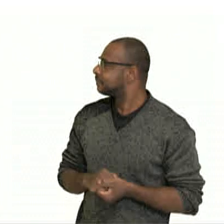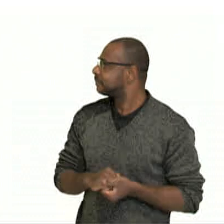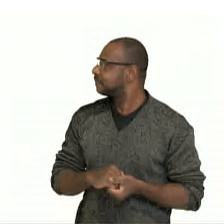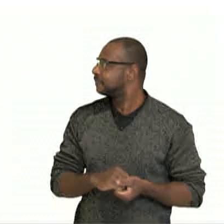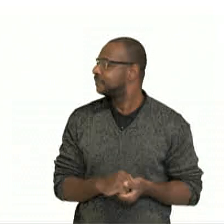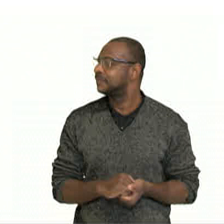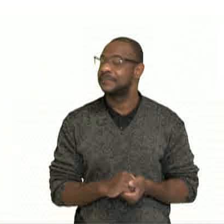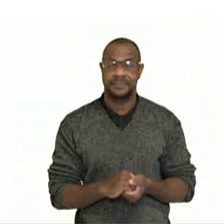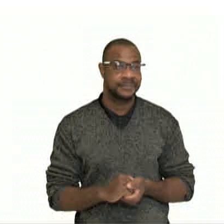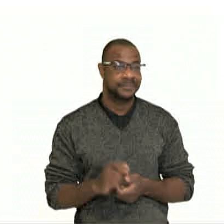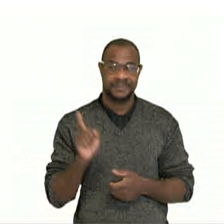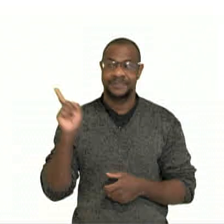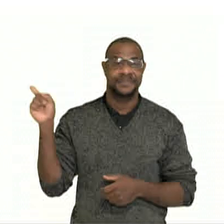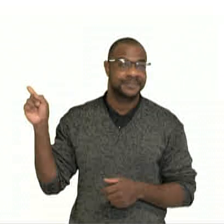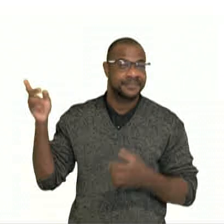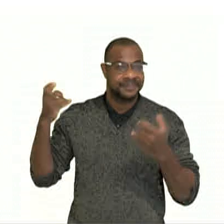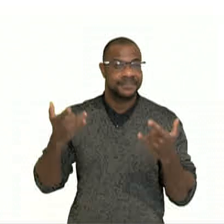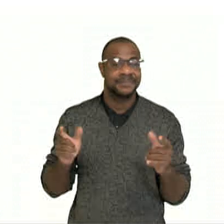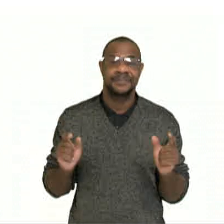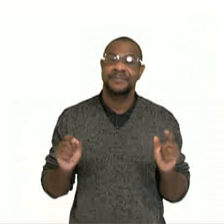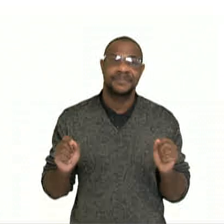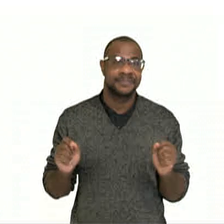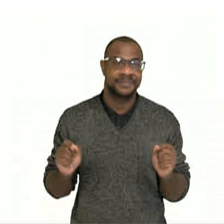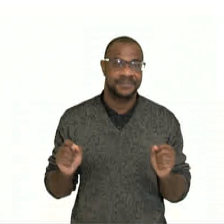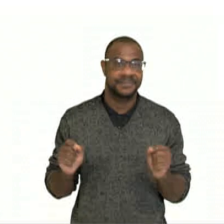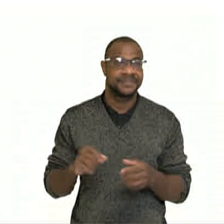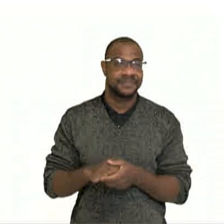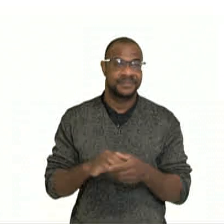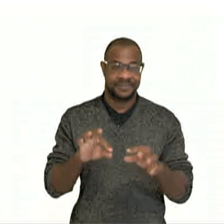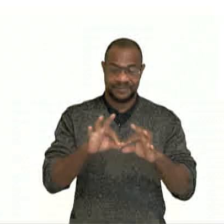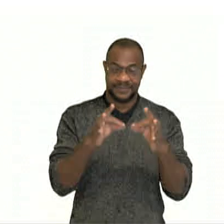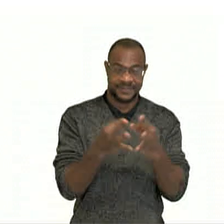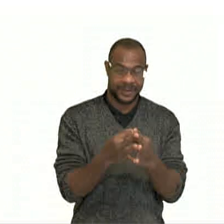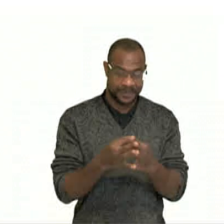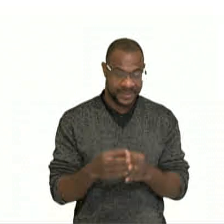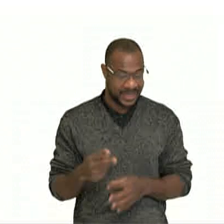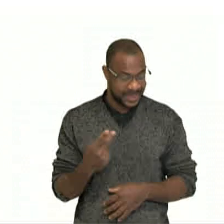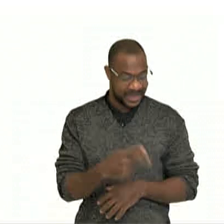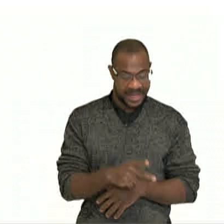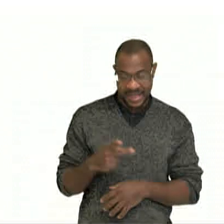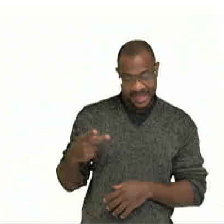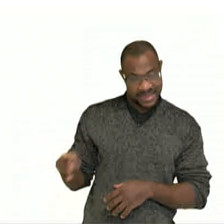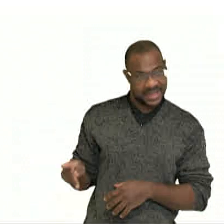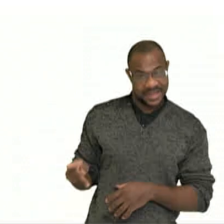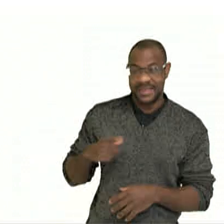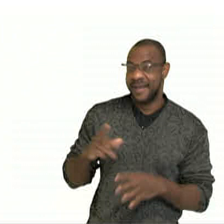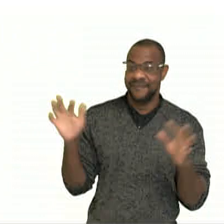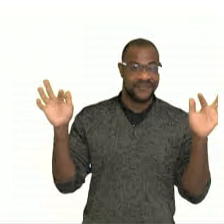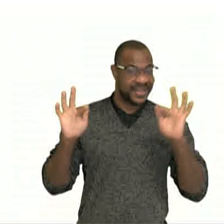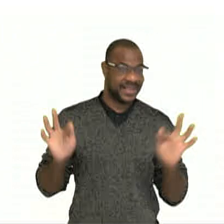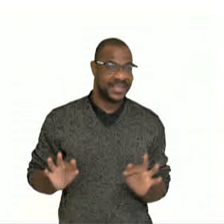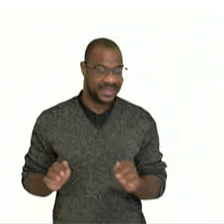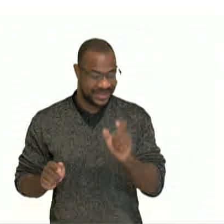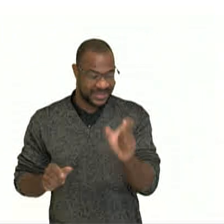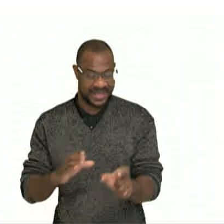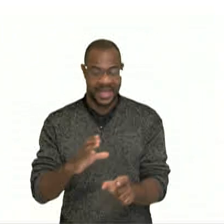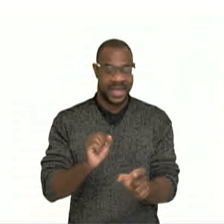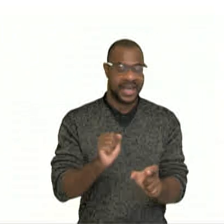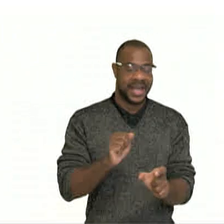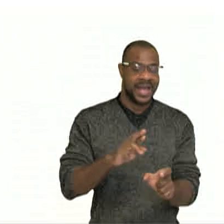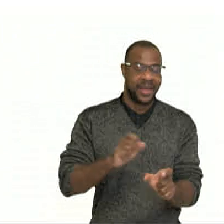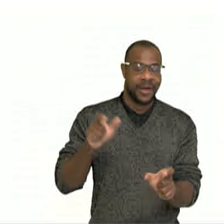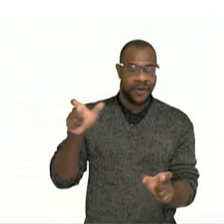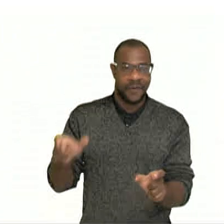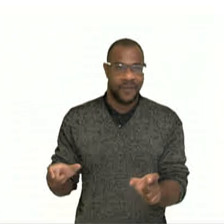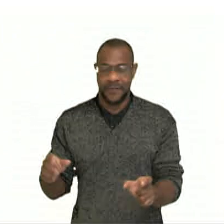friends. Então aqui, como eu disse para vocês, os pais dele e dela estão muito felizes. Todos os amigos